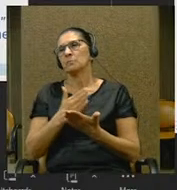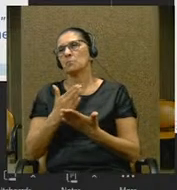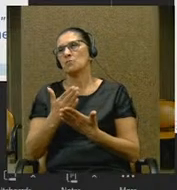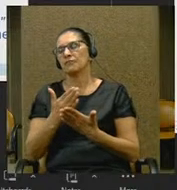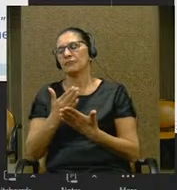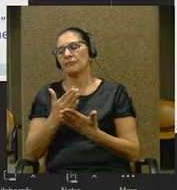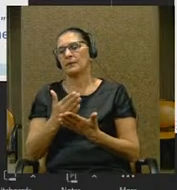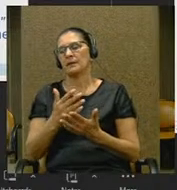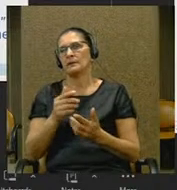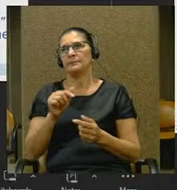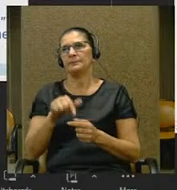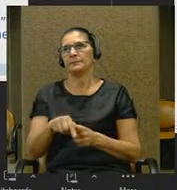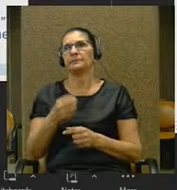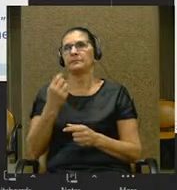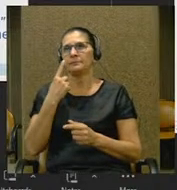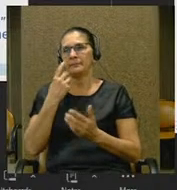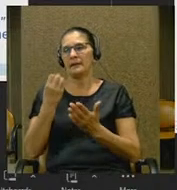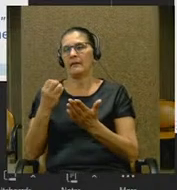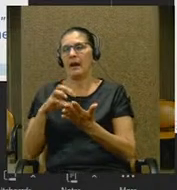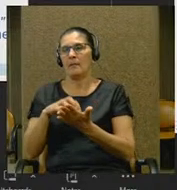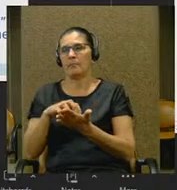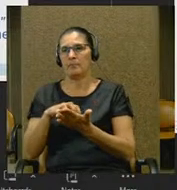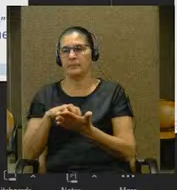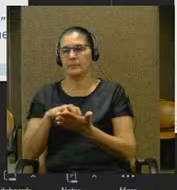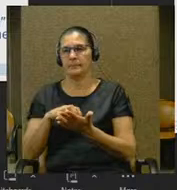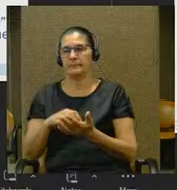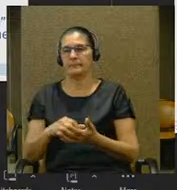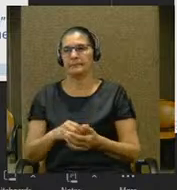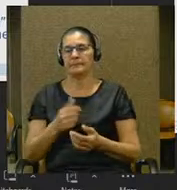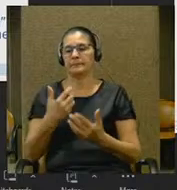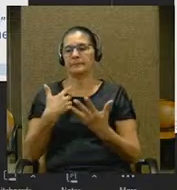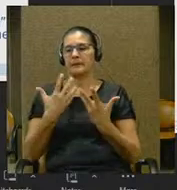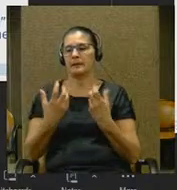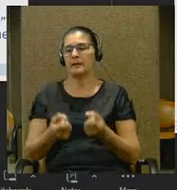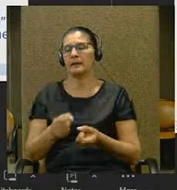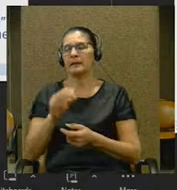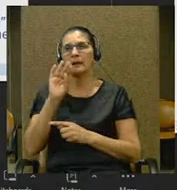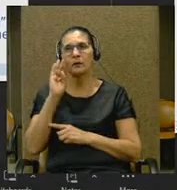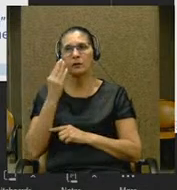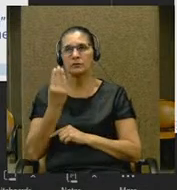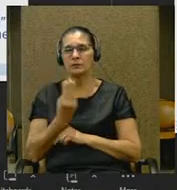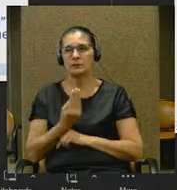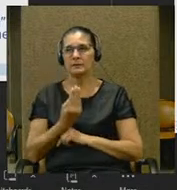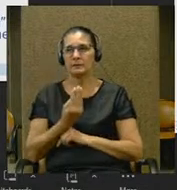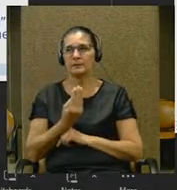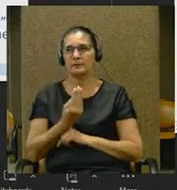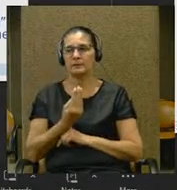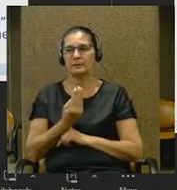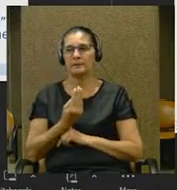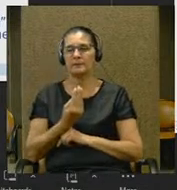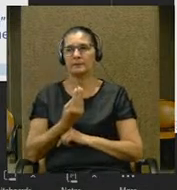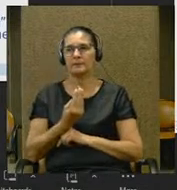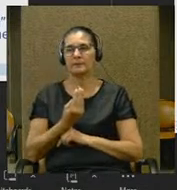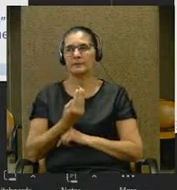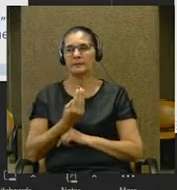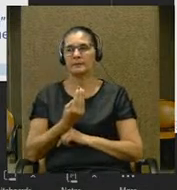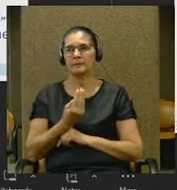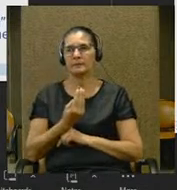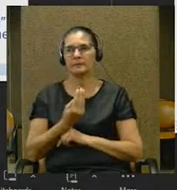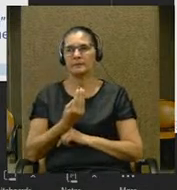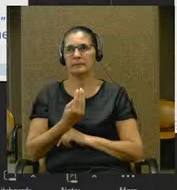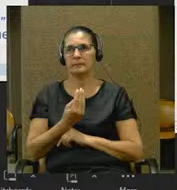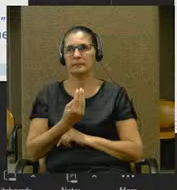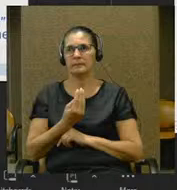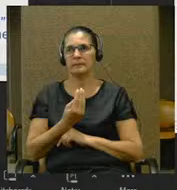been ceded or surrendered. And we'd like to recognize that they have long-standing